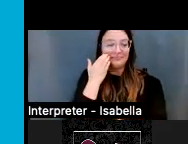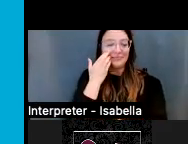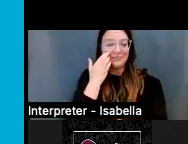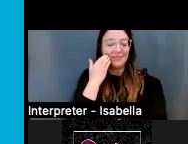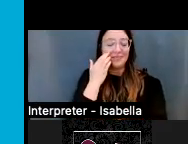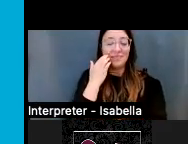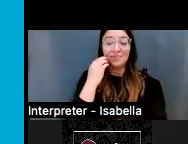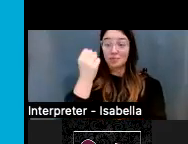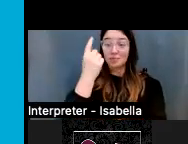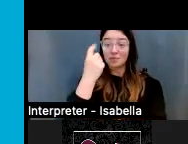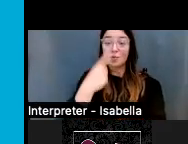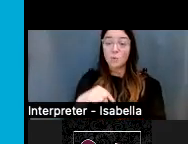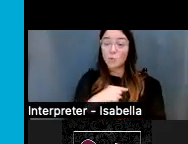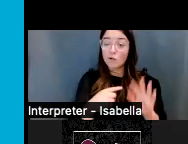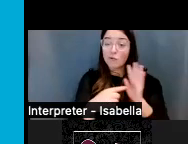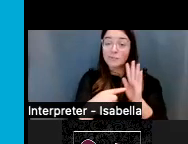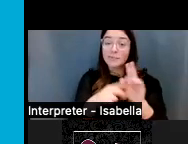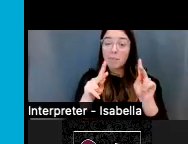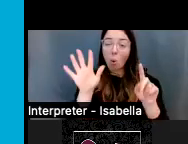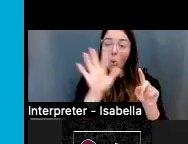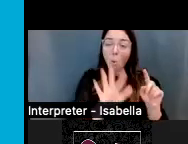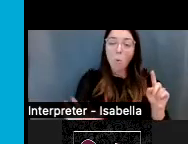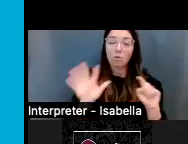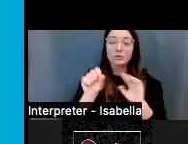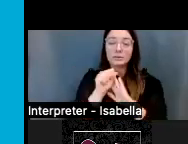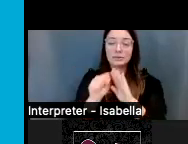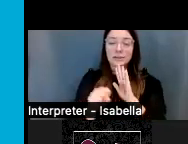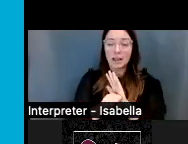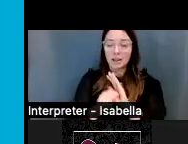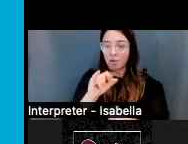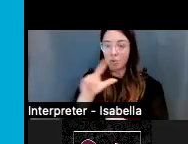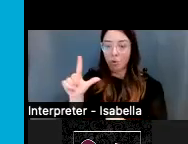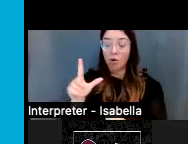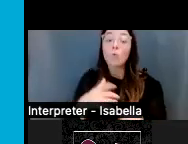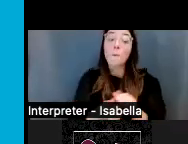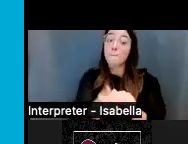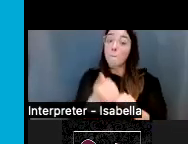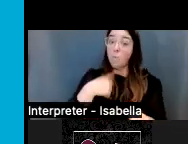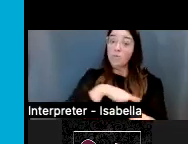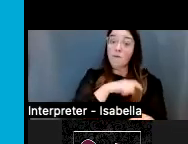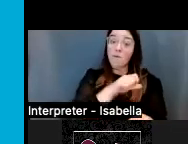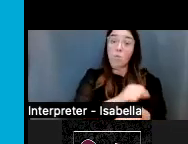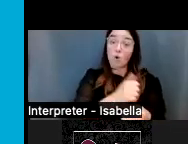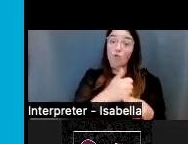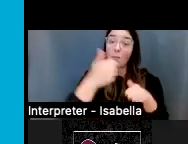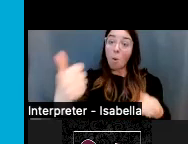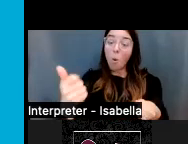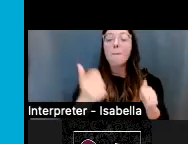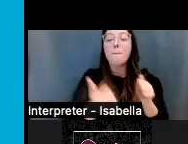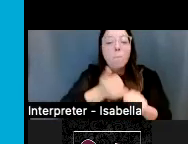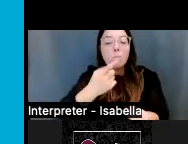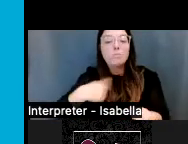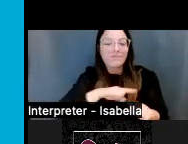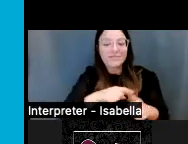the state of Illinois. So even though most of us are working remotely and based here in Chicago, we can serve individuals throughout the